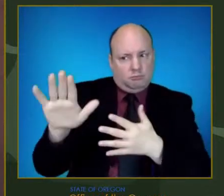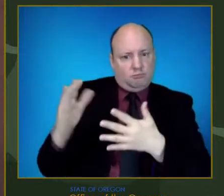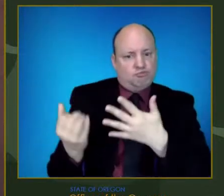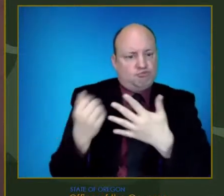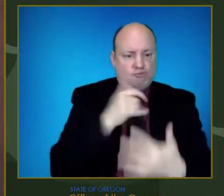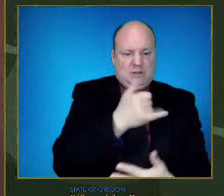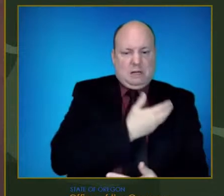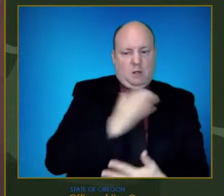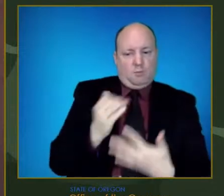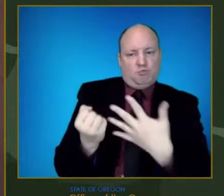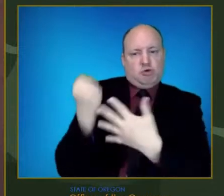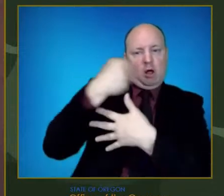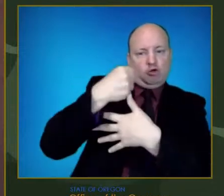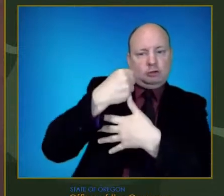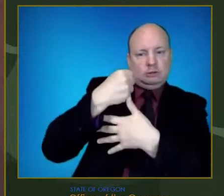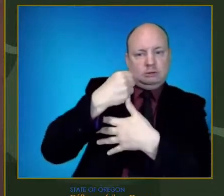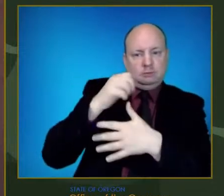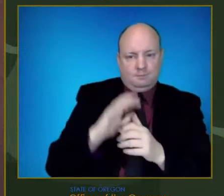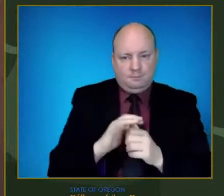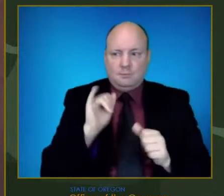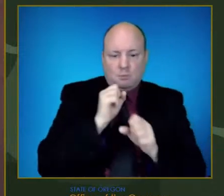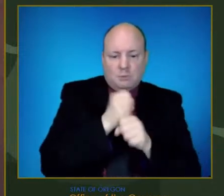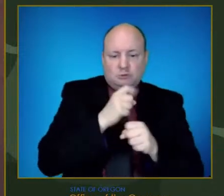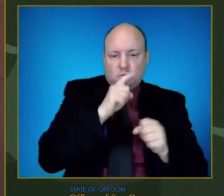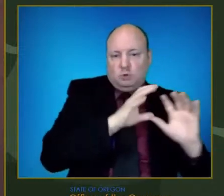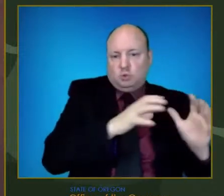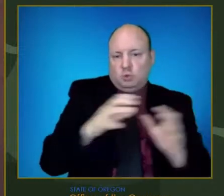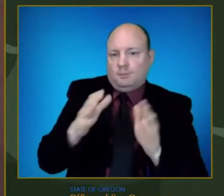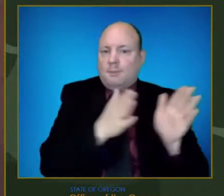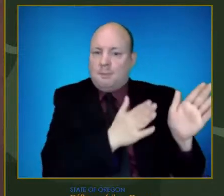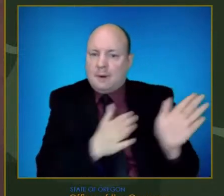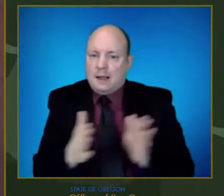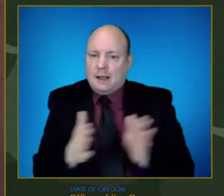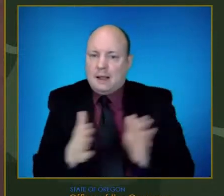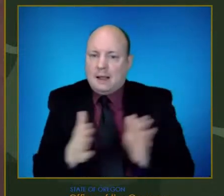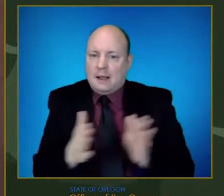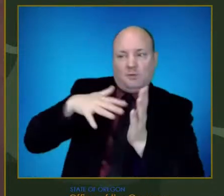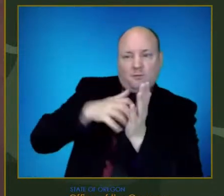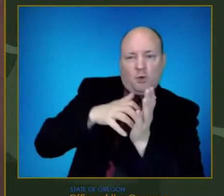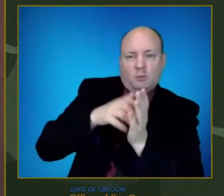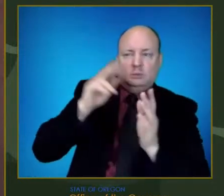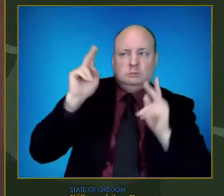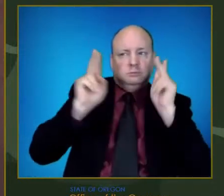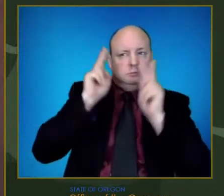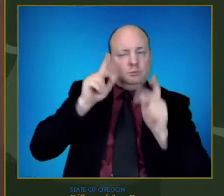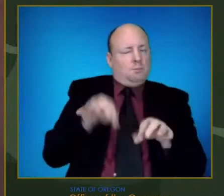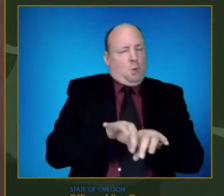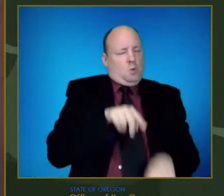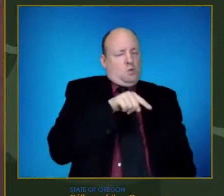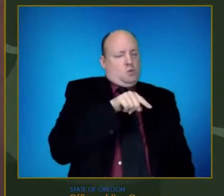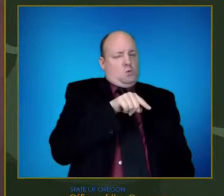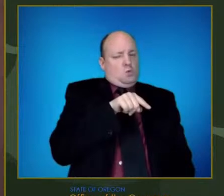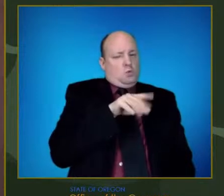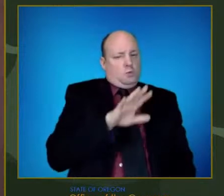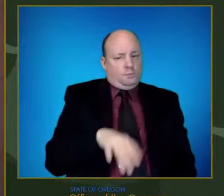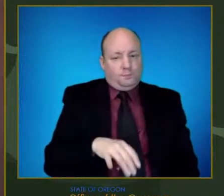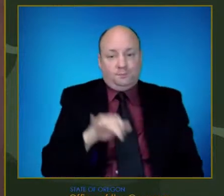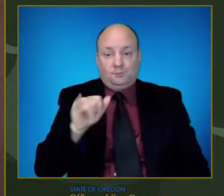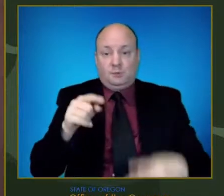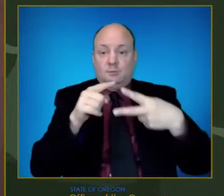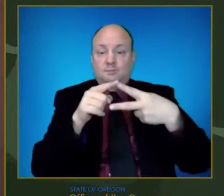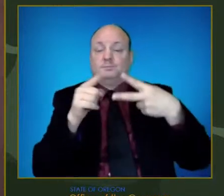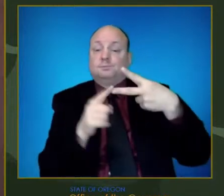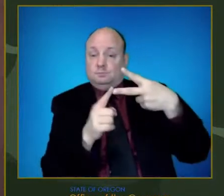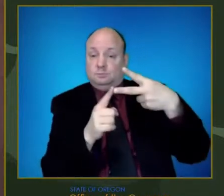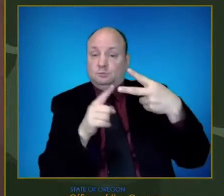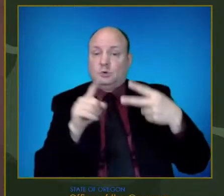strategy because they're more vulnerable to the disease. Thank you, Governor Brown. The next question is for Director Pat Allen. Are you